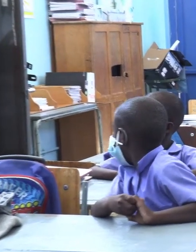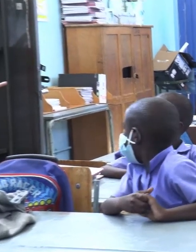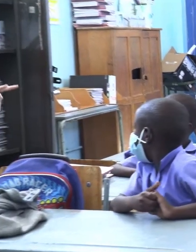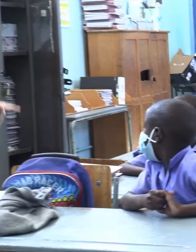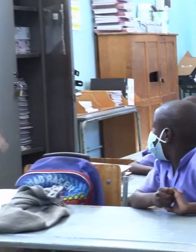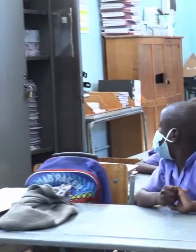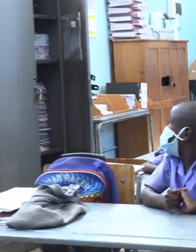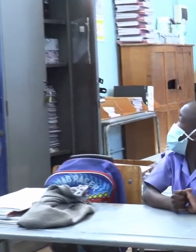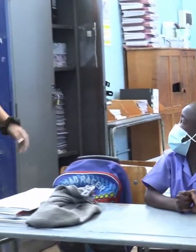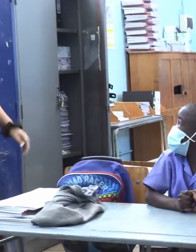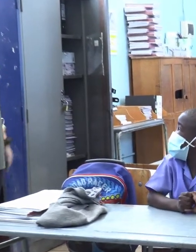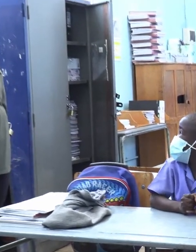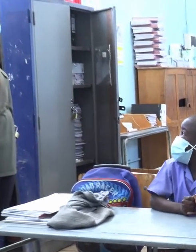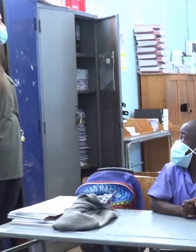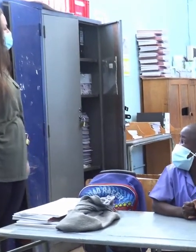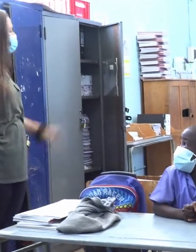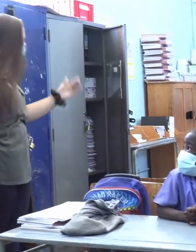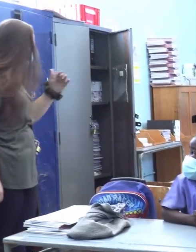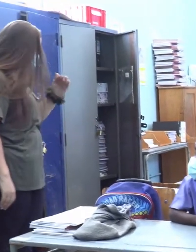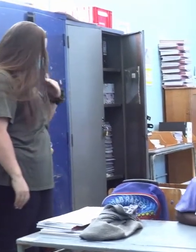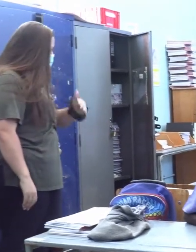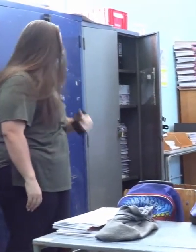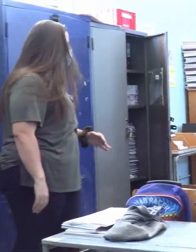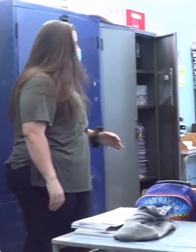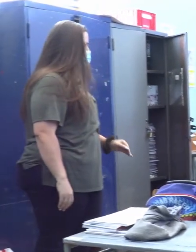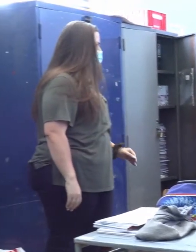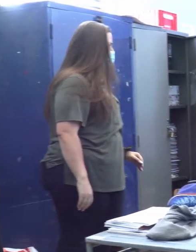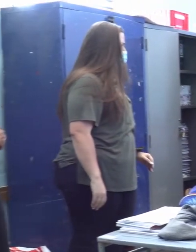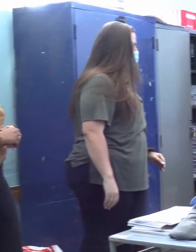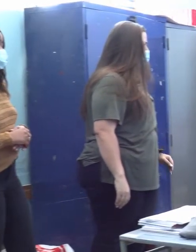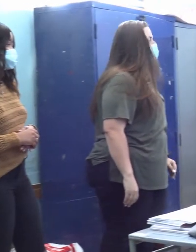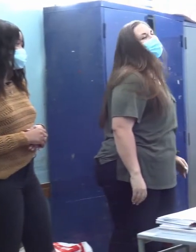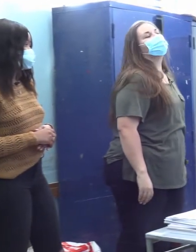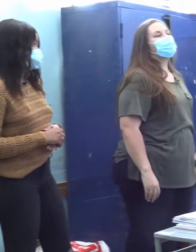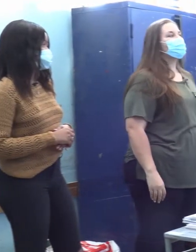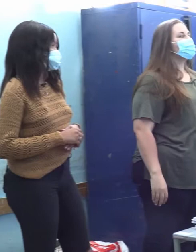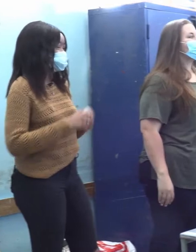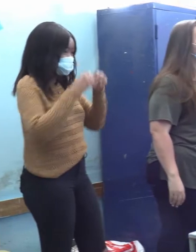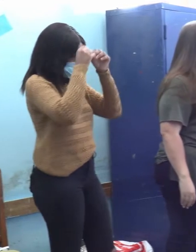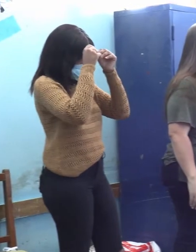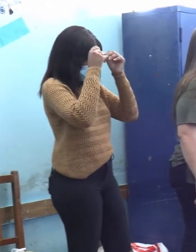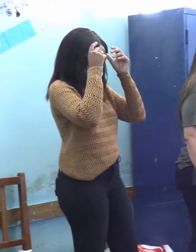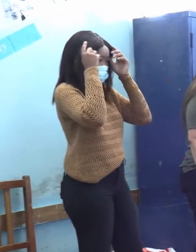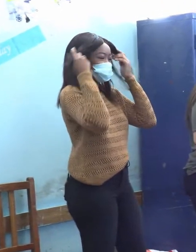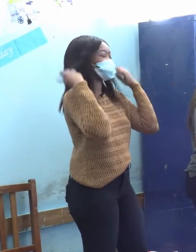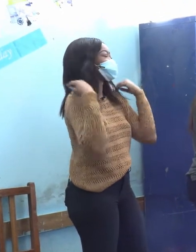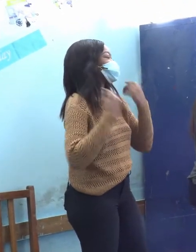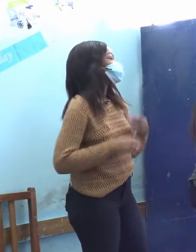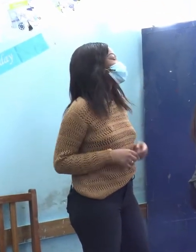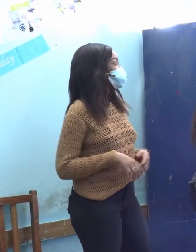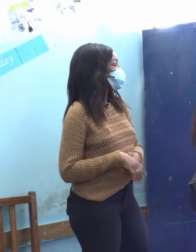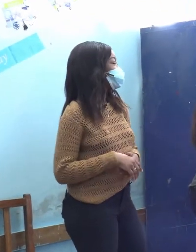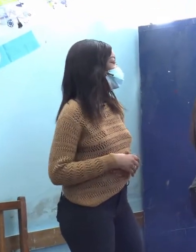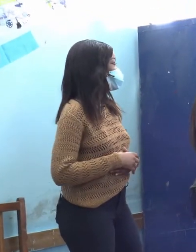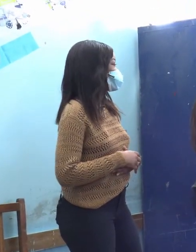2. Oh, you're too smart to be grade 2. Your teacher's the best, ne? Yeah. I thought so. We need good